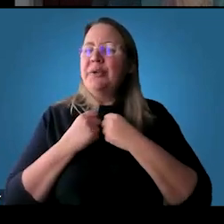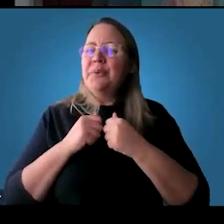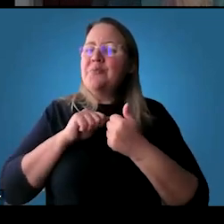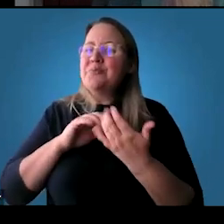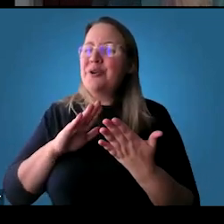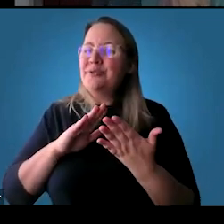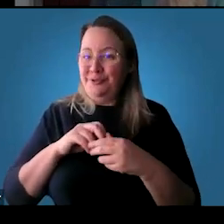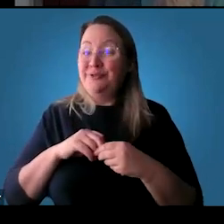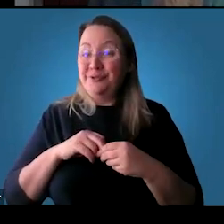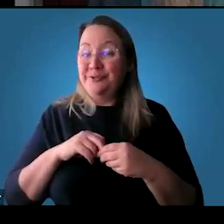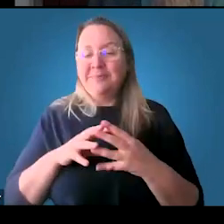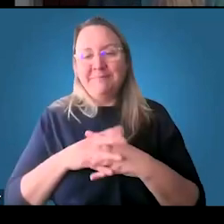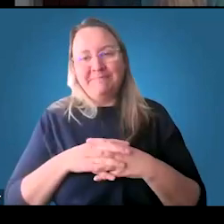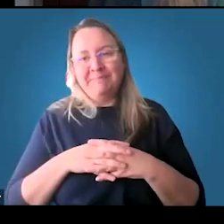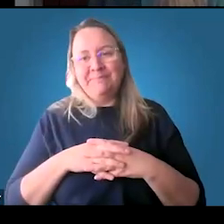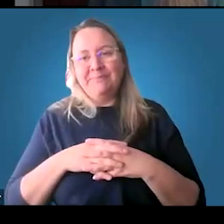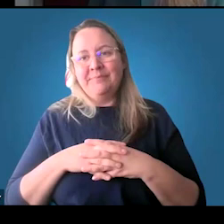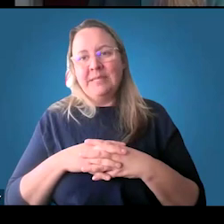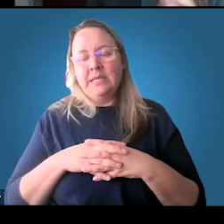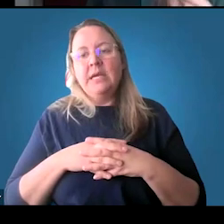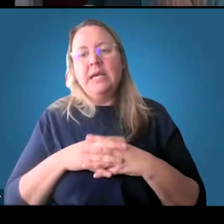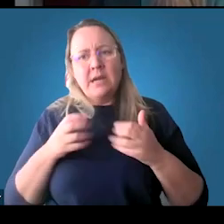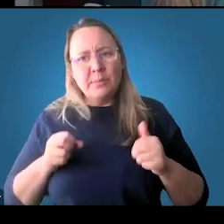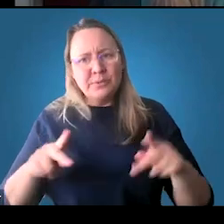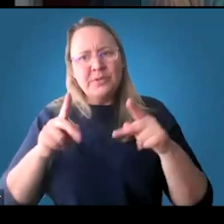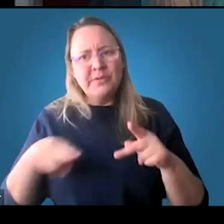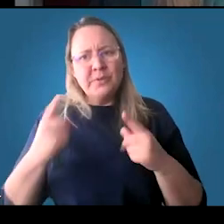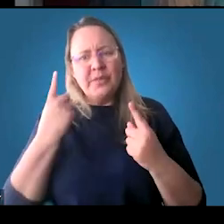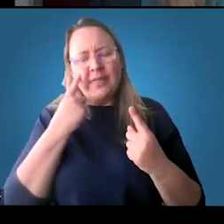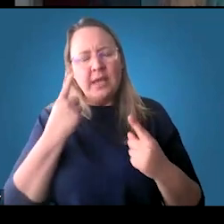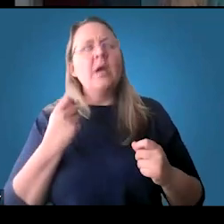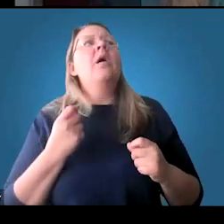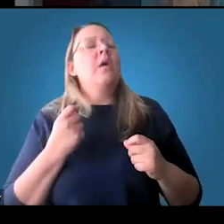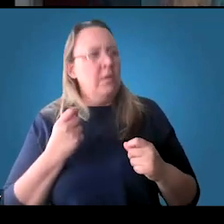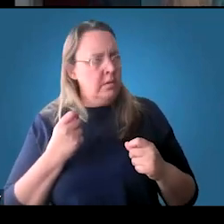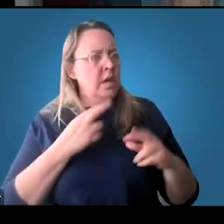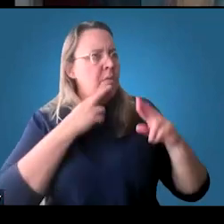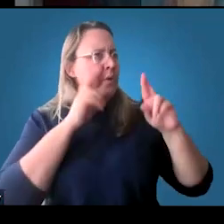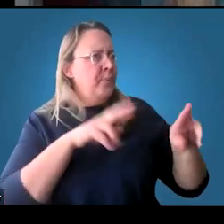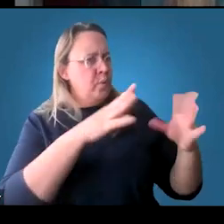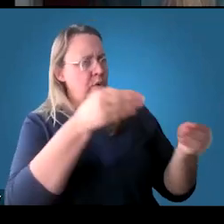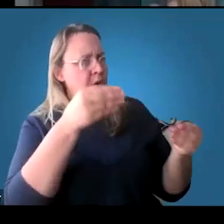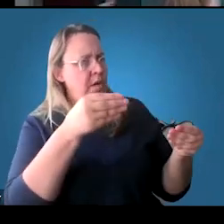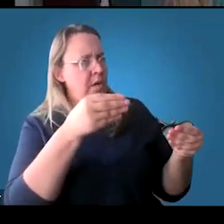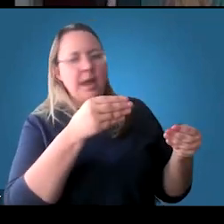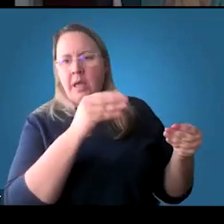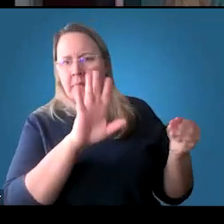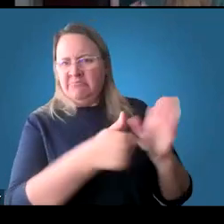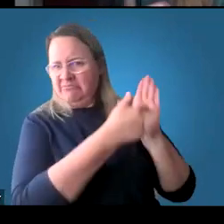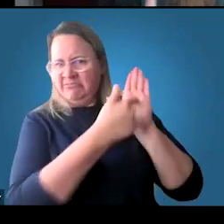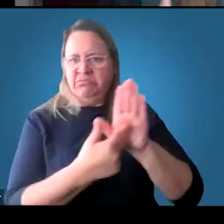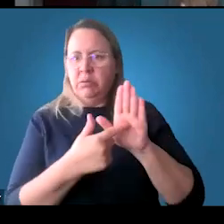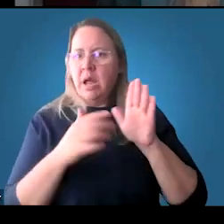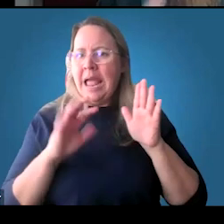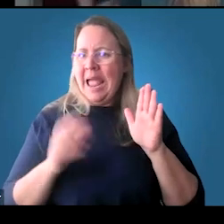we've been talking about. They're a chance to consider how can we use these reports to make more visible the ways in